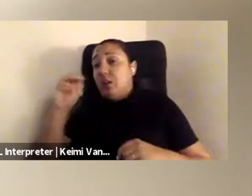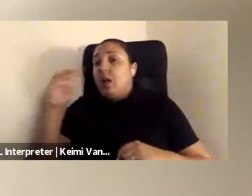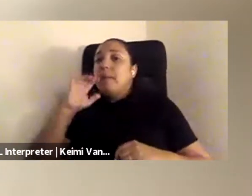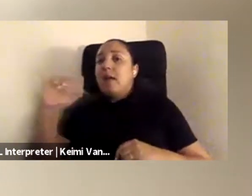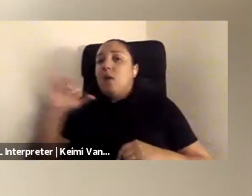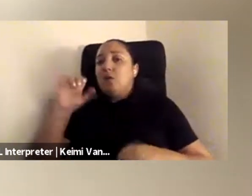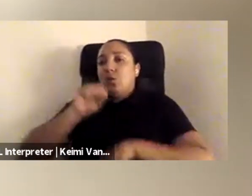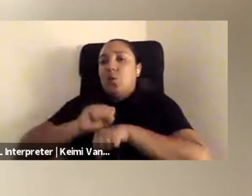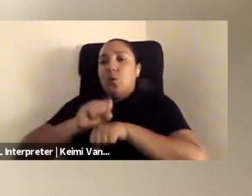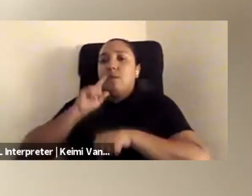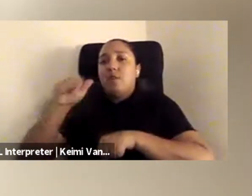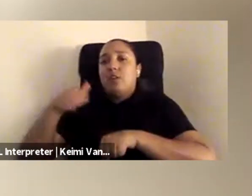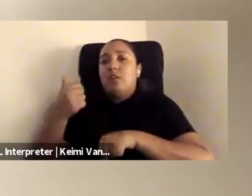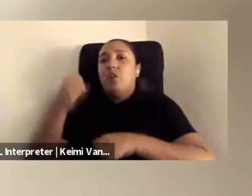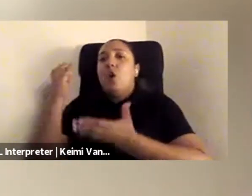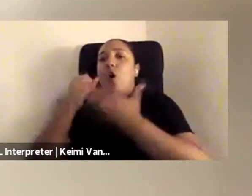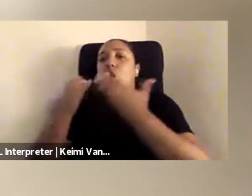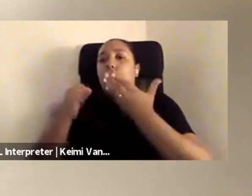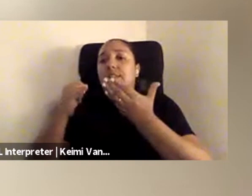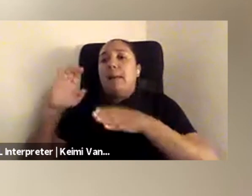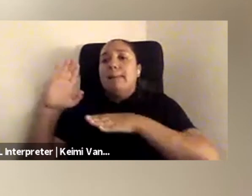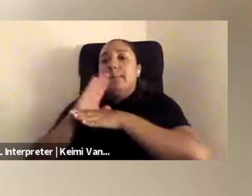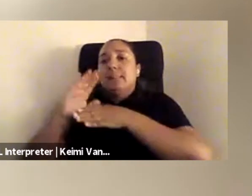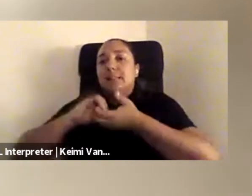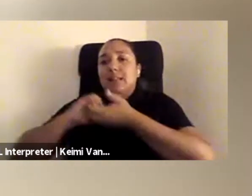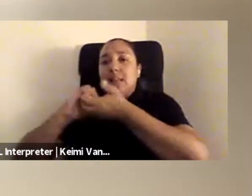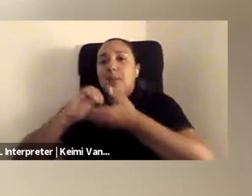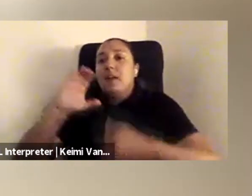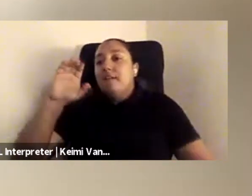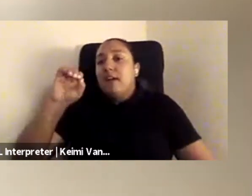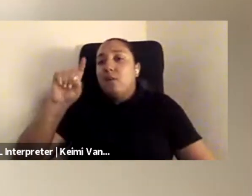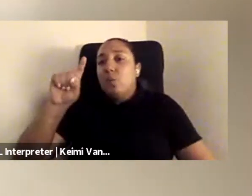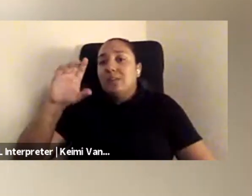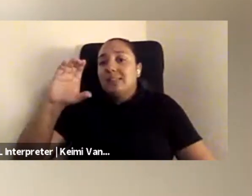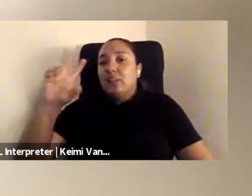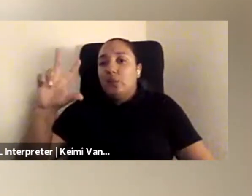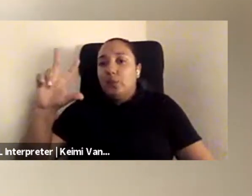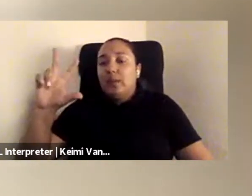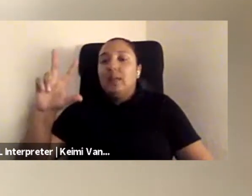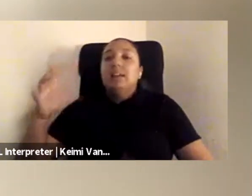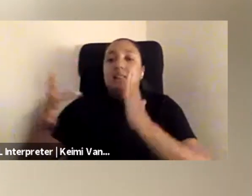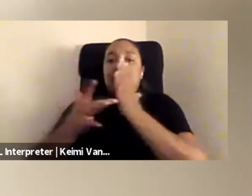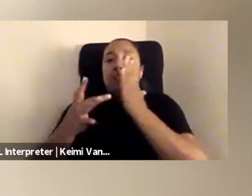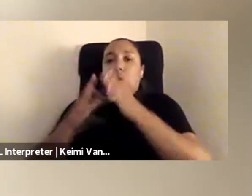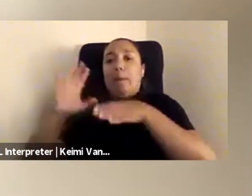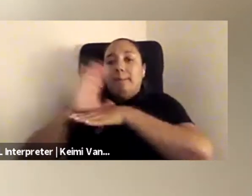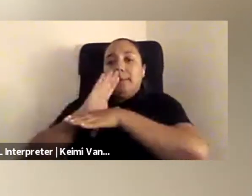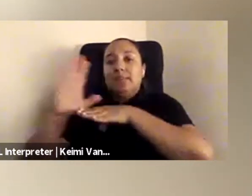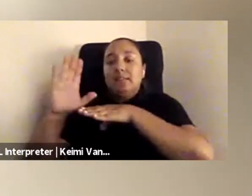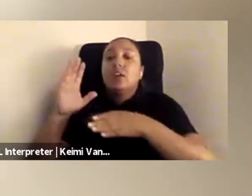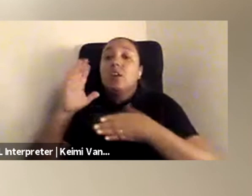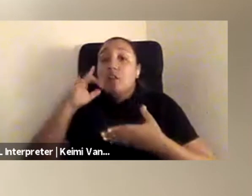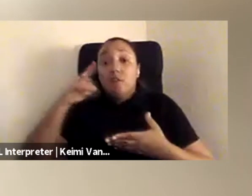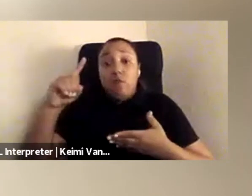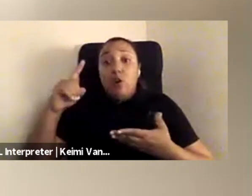called Arts Business Collaborative. We're a 501c3 technical assistance and research organization, and our mission is to improve the quality of